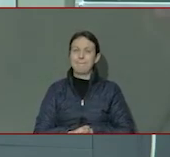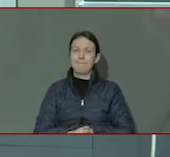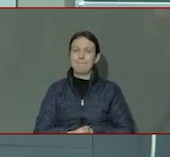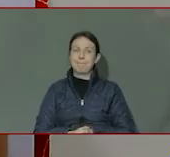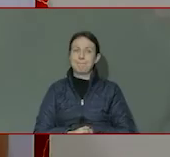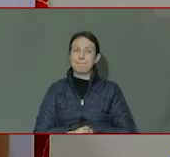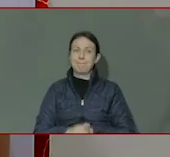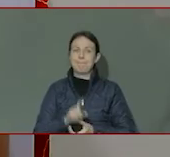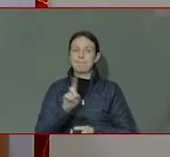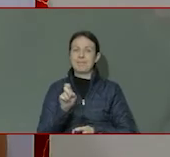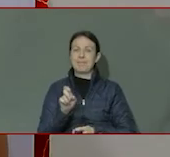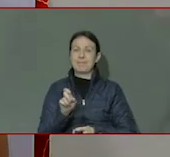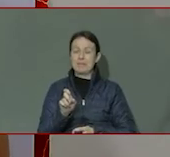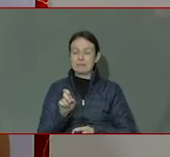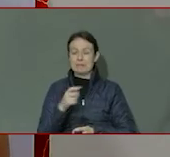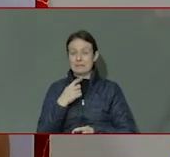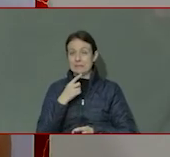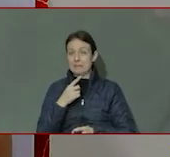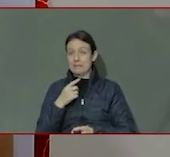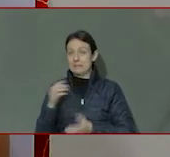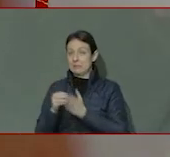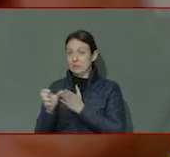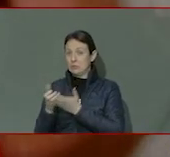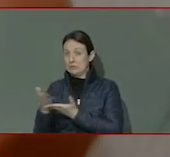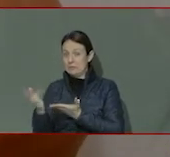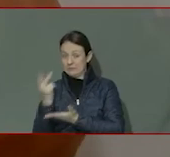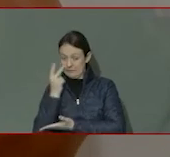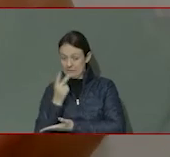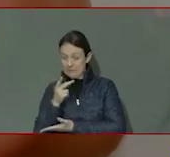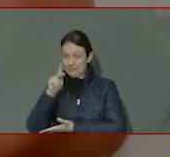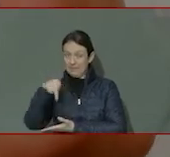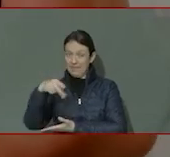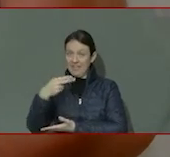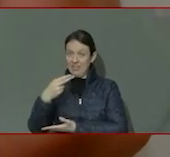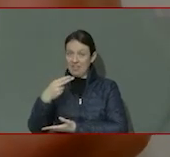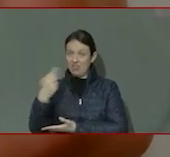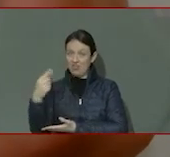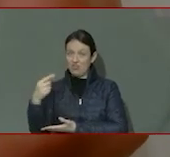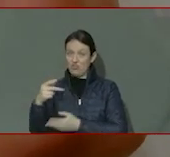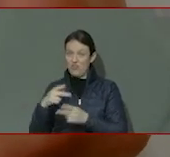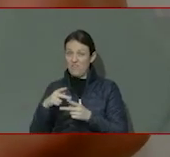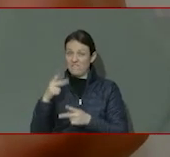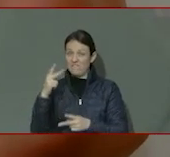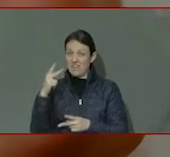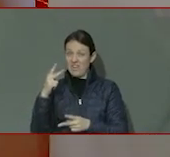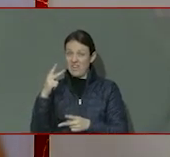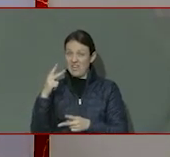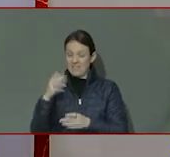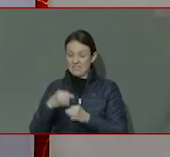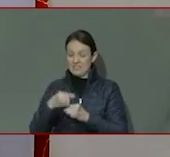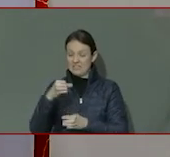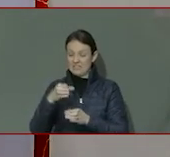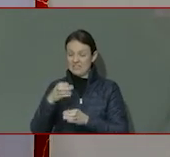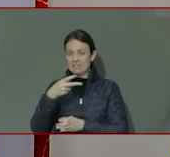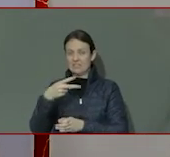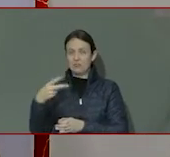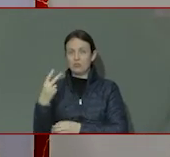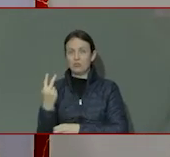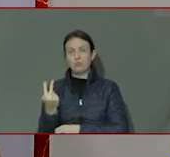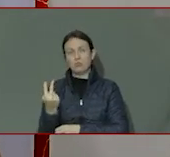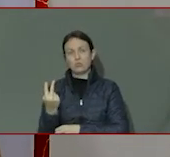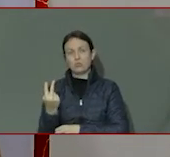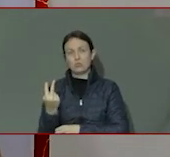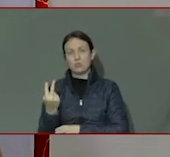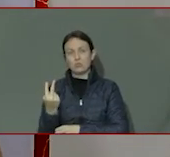They find that the pH of the final solution is 2. Assume